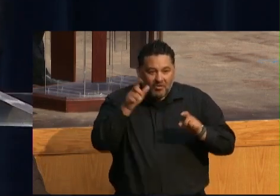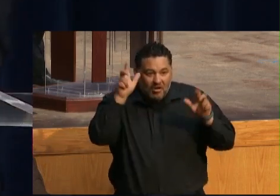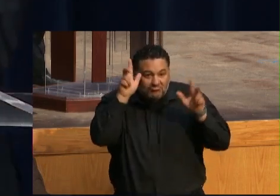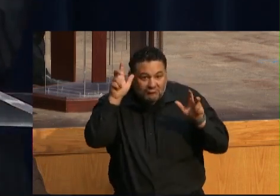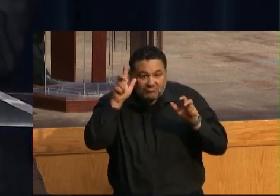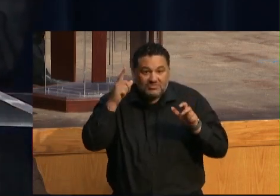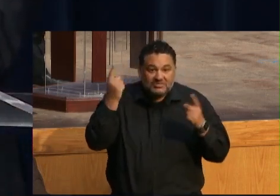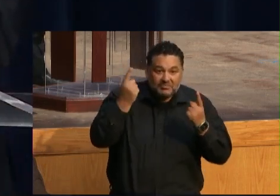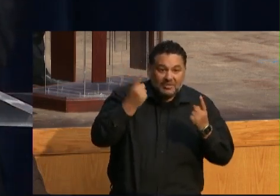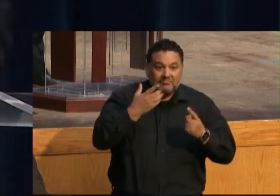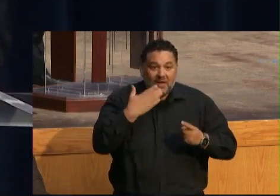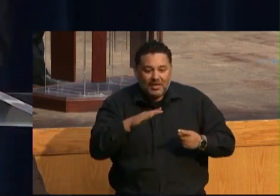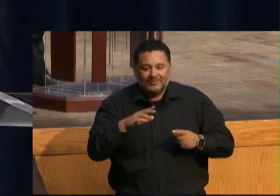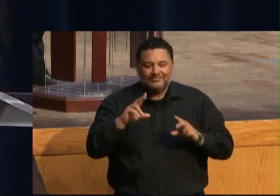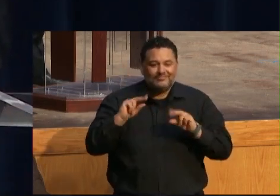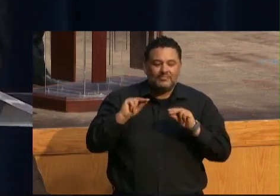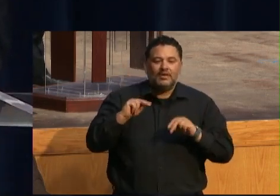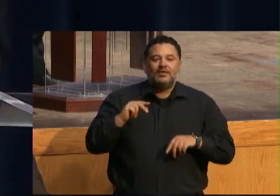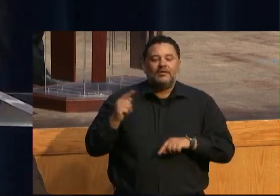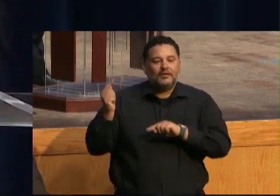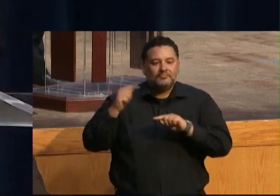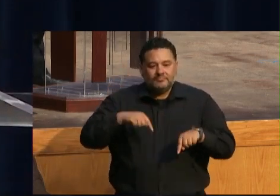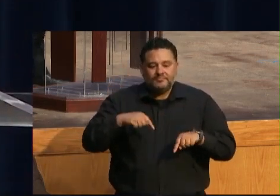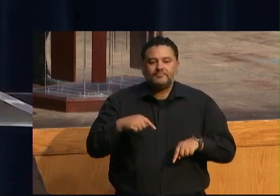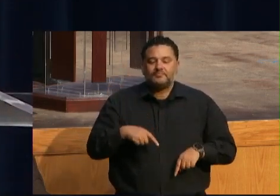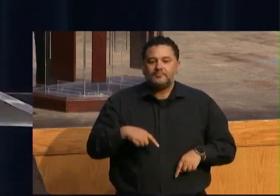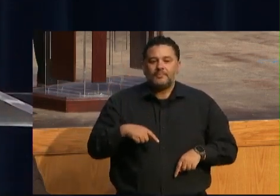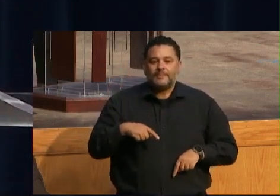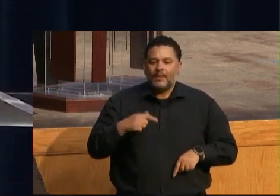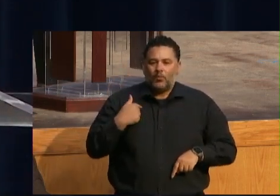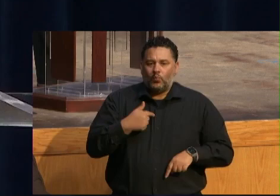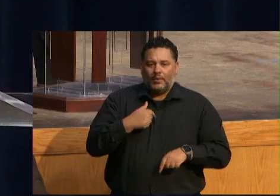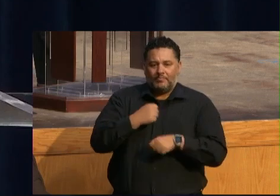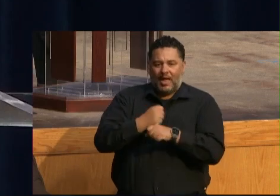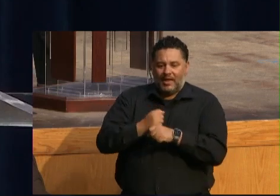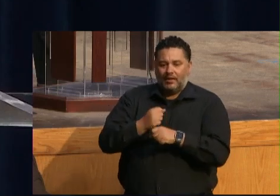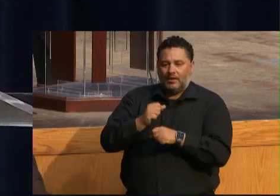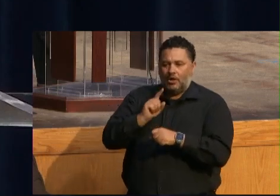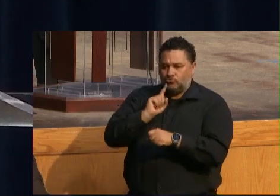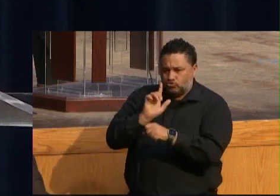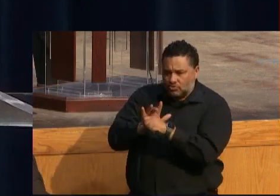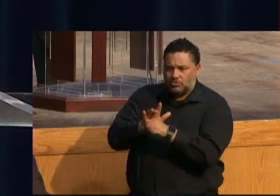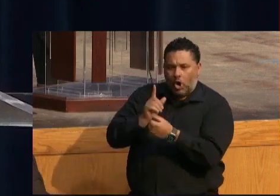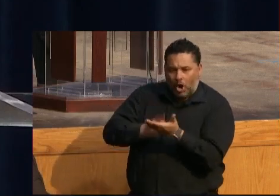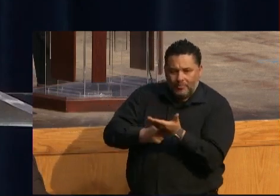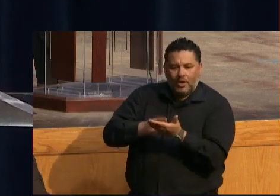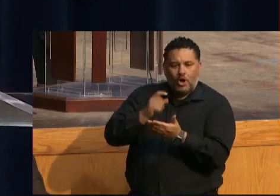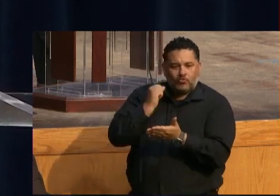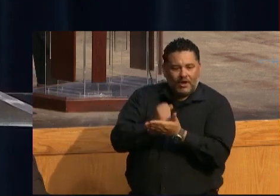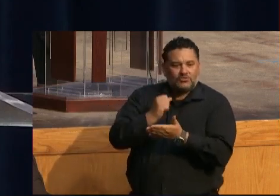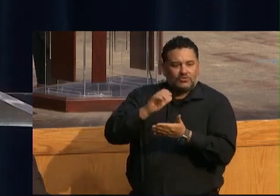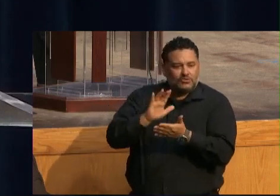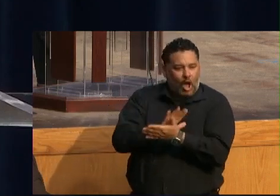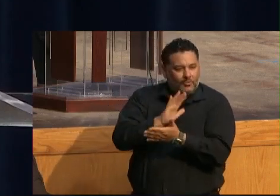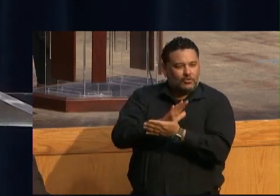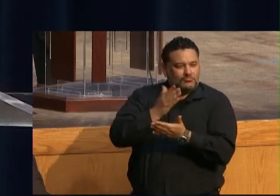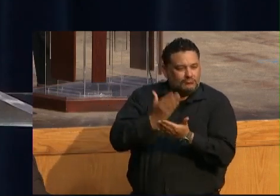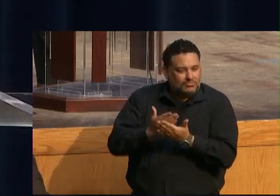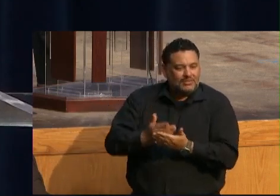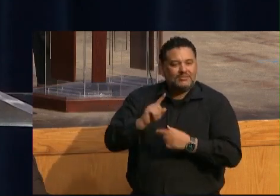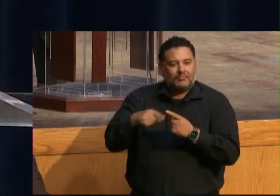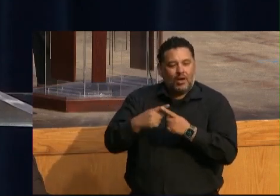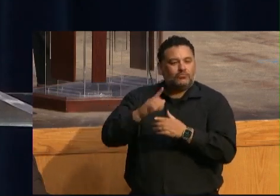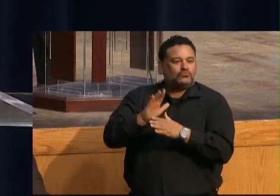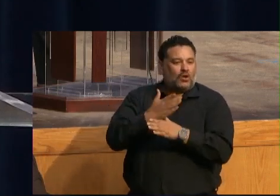that. It's about, with our assurance arguments, our reaccreditation documentation, it's about sharing our story. It's